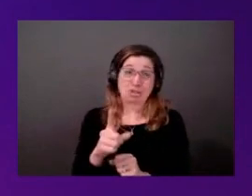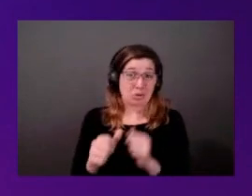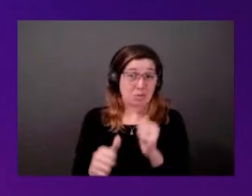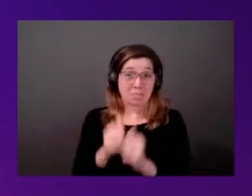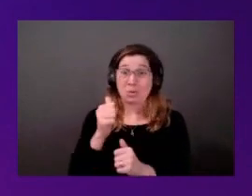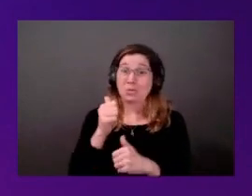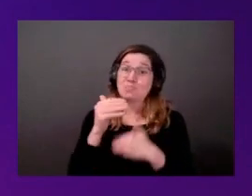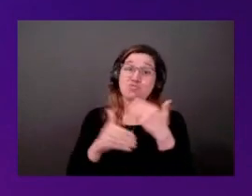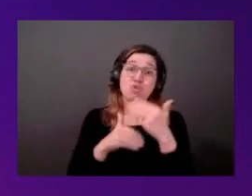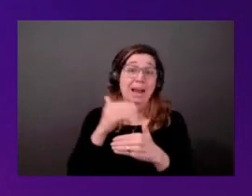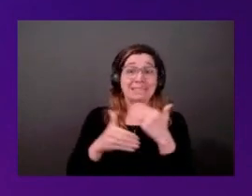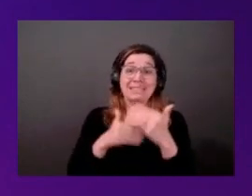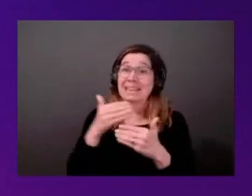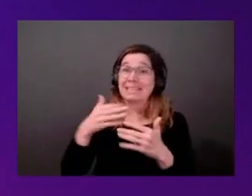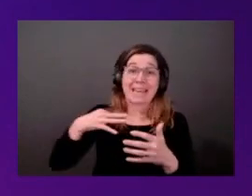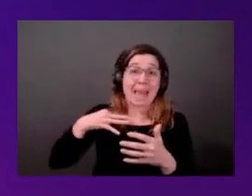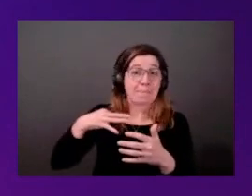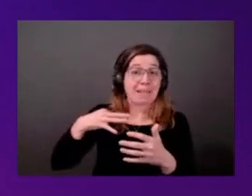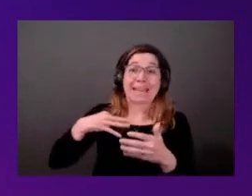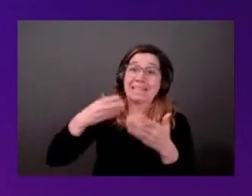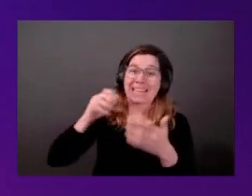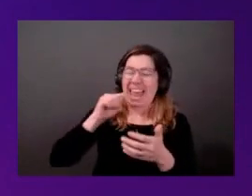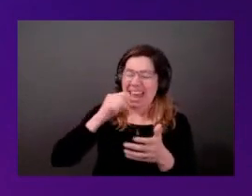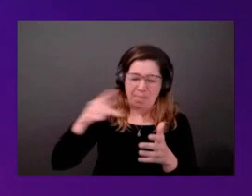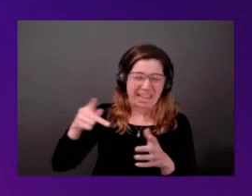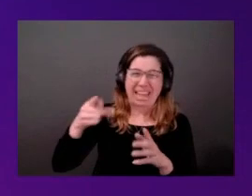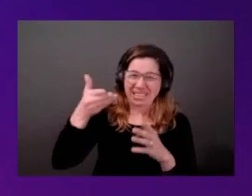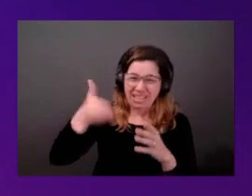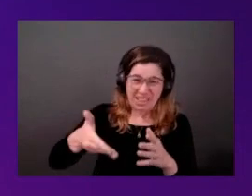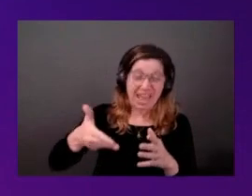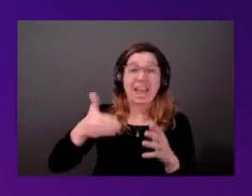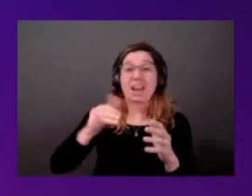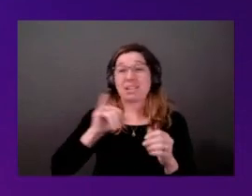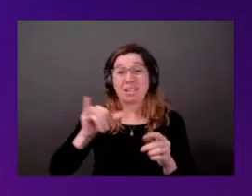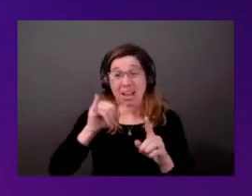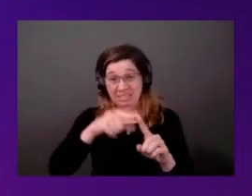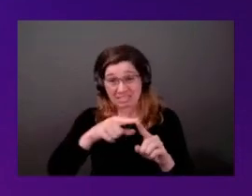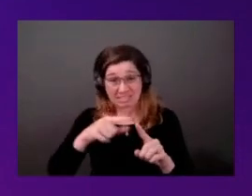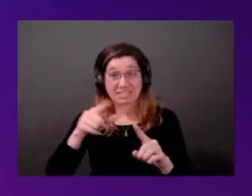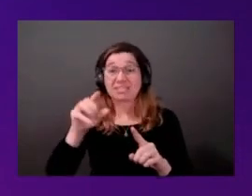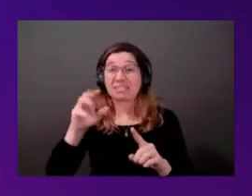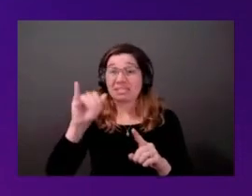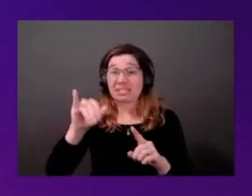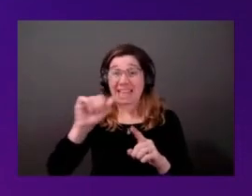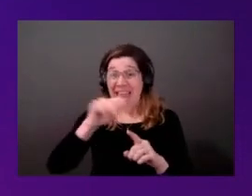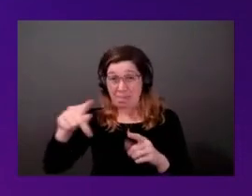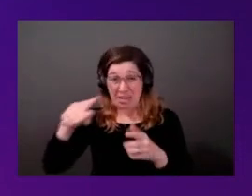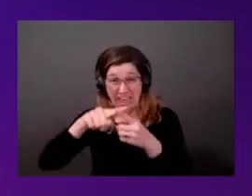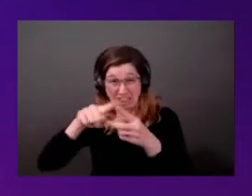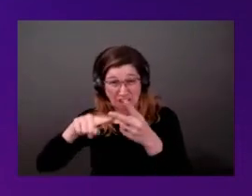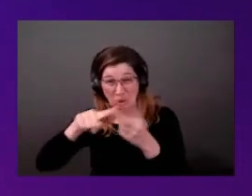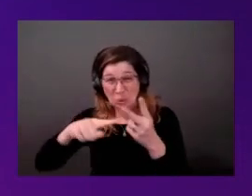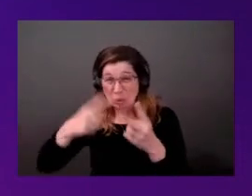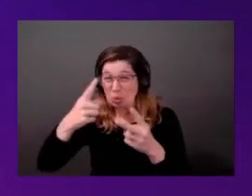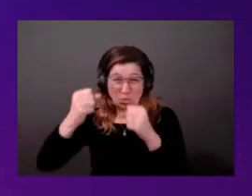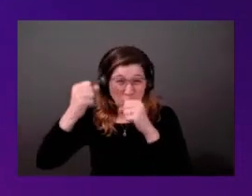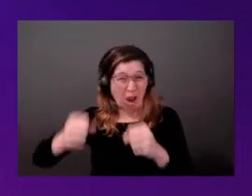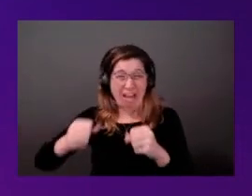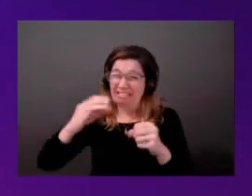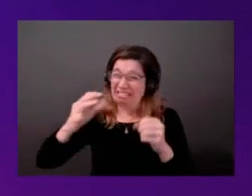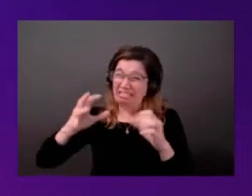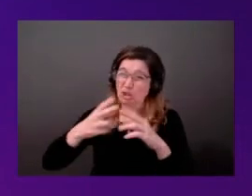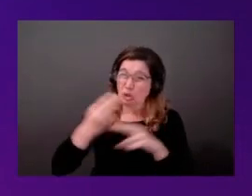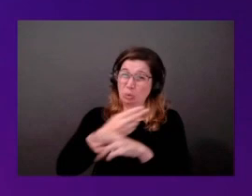MEC application, along with the RAN application, which is very demanding on the cloud platform. So we see growth areas in